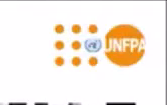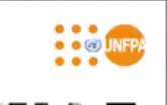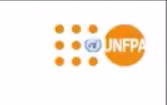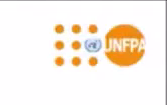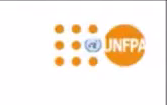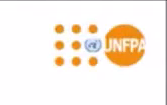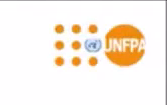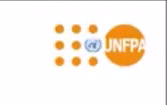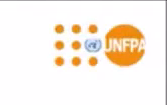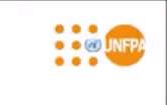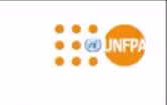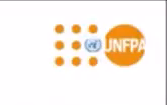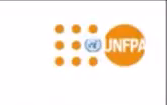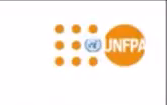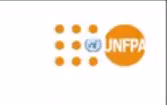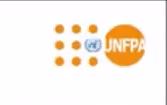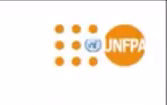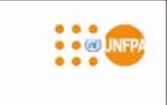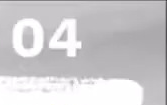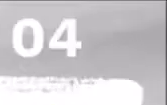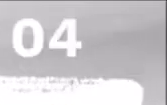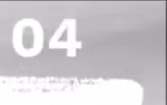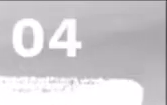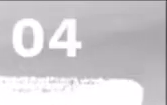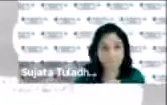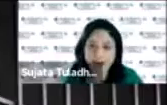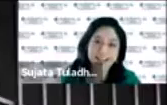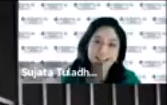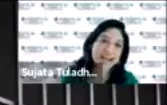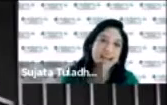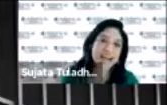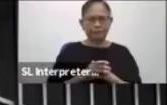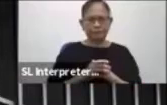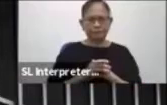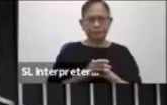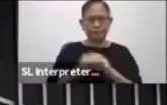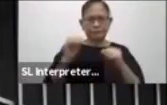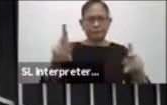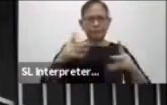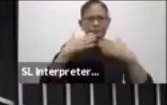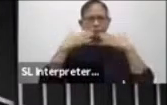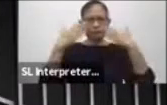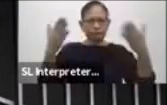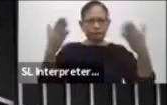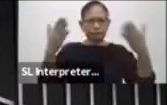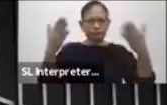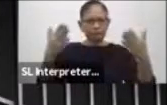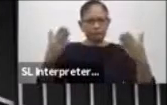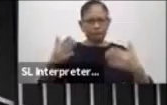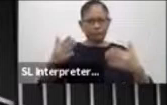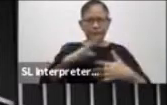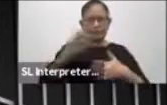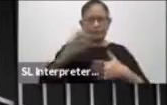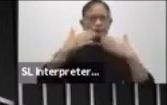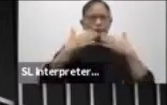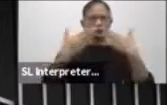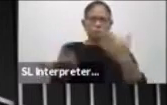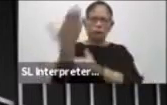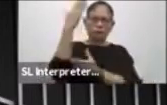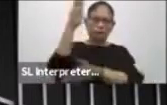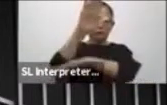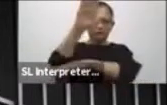Yes, we can see it clearly, yes. Sorry, somehow it went to the back. Okay, thank you so much, and good morning, good afternoon to